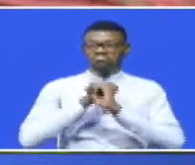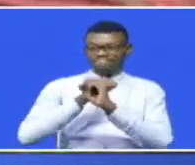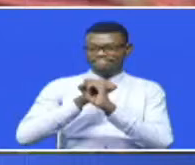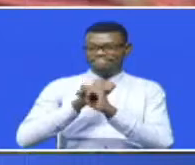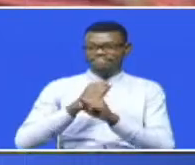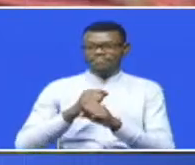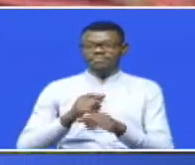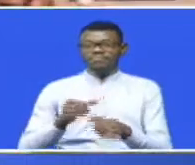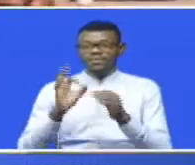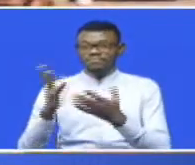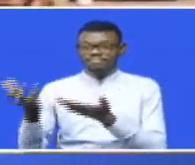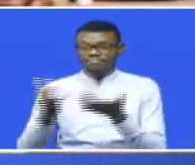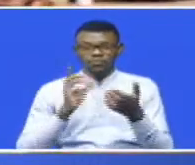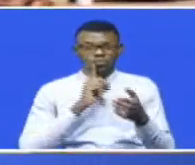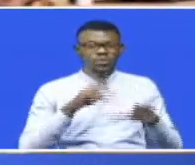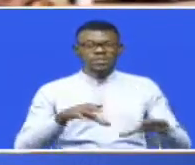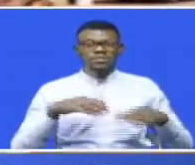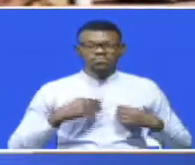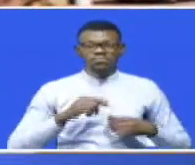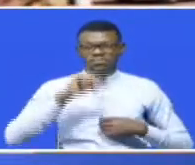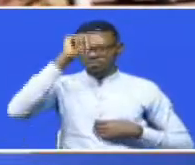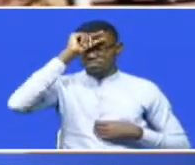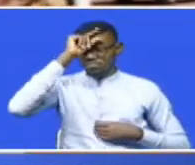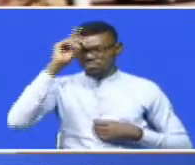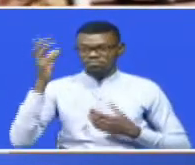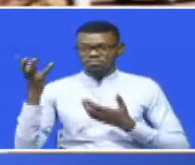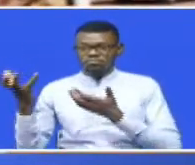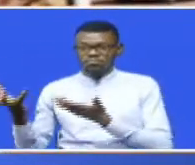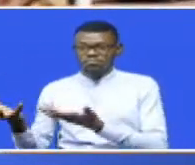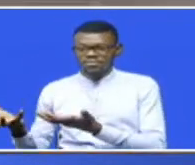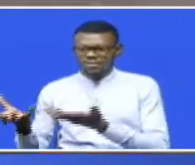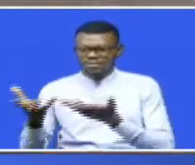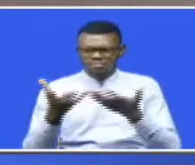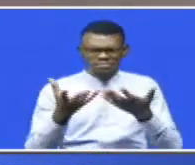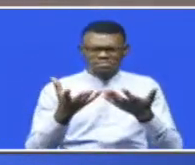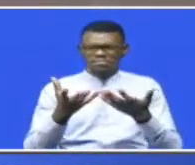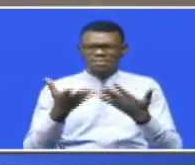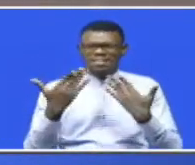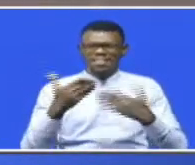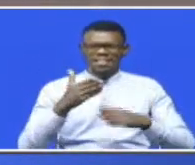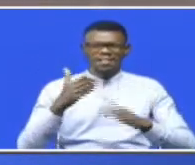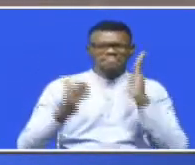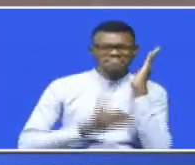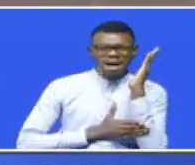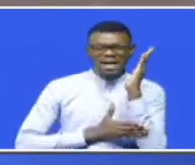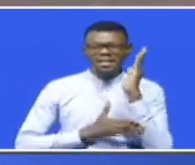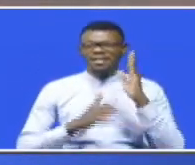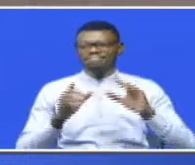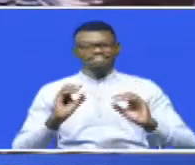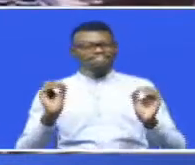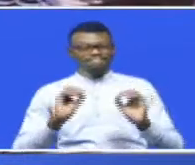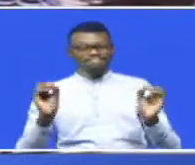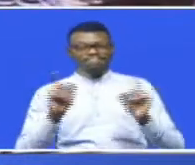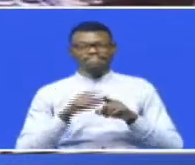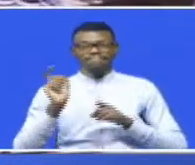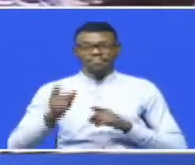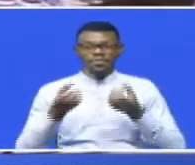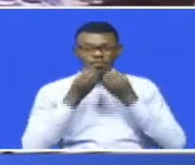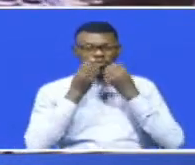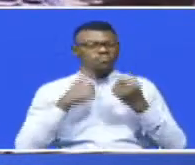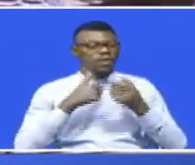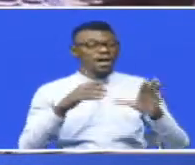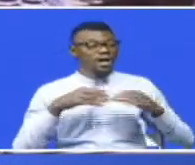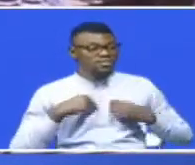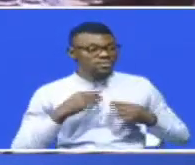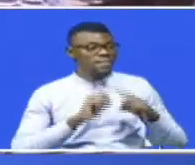ikiingia kesho tutakubali. Serikali haiwezi leta kitu ambayo itadhuru wananchi wake. And the need for information. Nita ikubali,